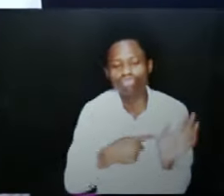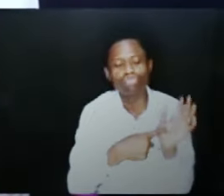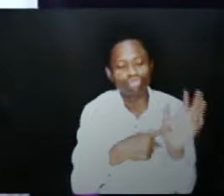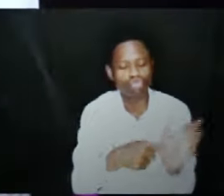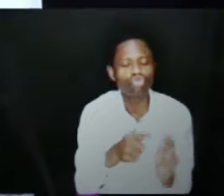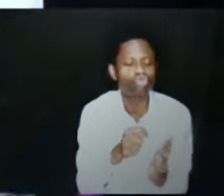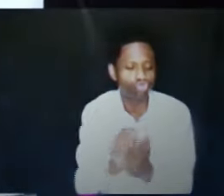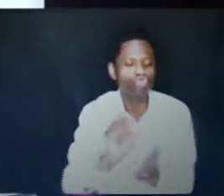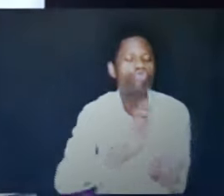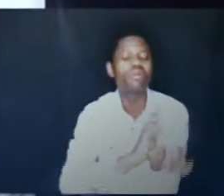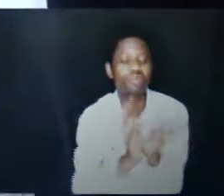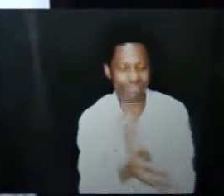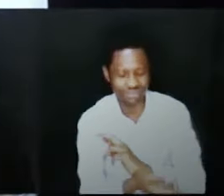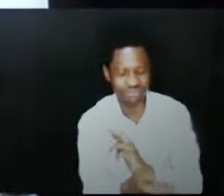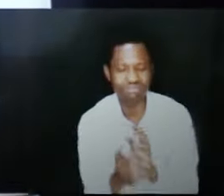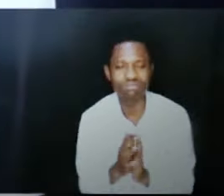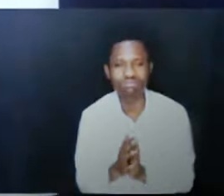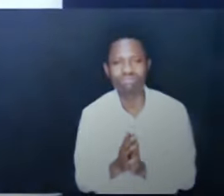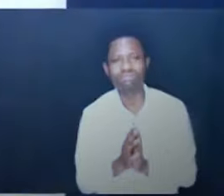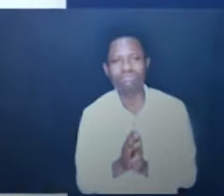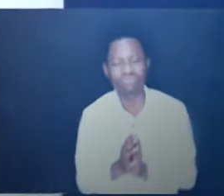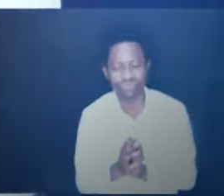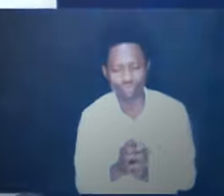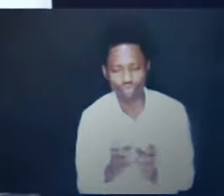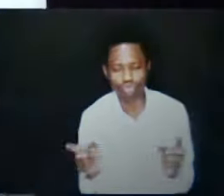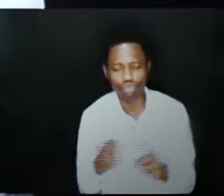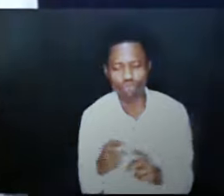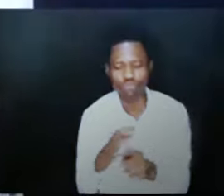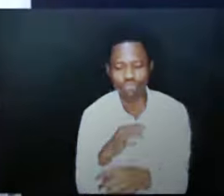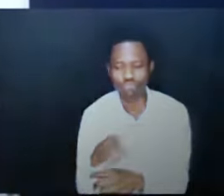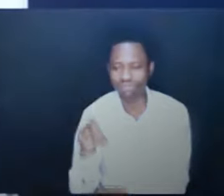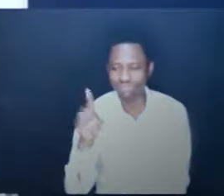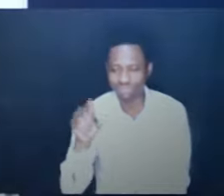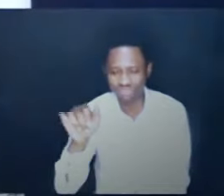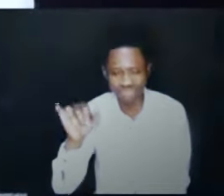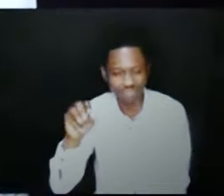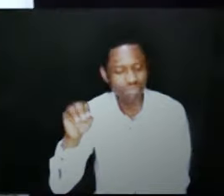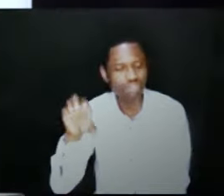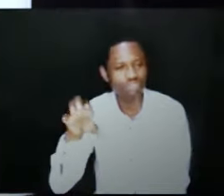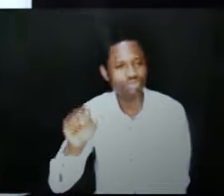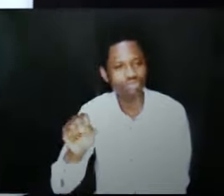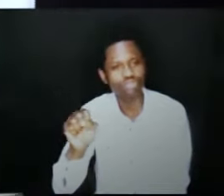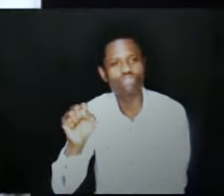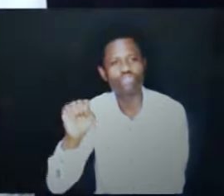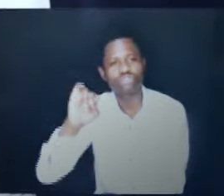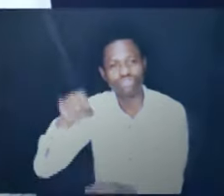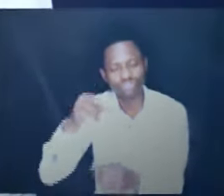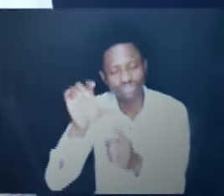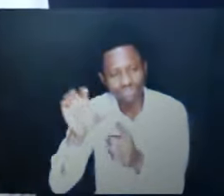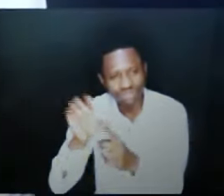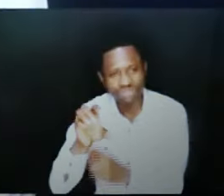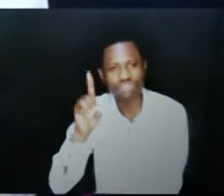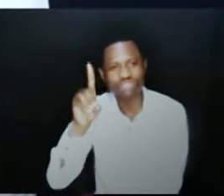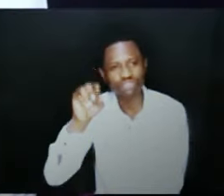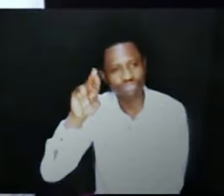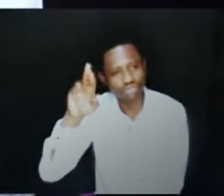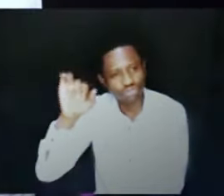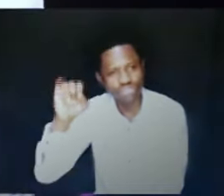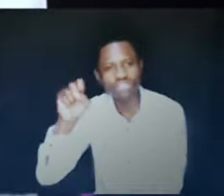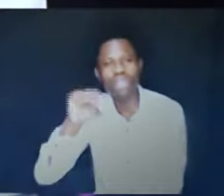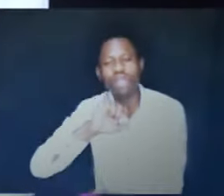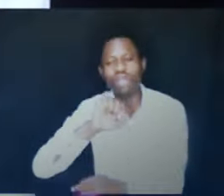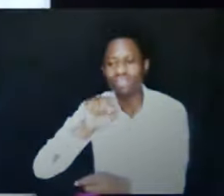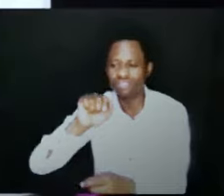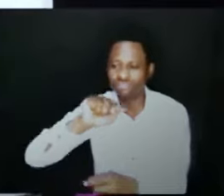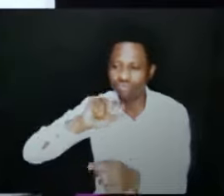Judea. Asasi nyina so ne amana men no se won sachire won adwene na won nane emro nyankopon chen na